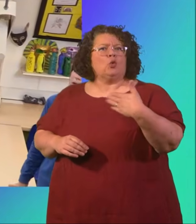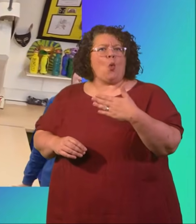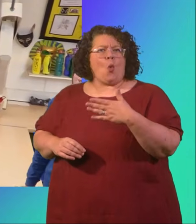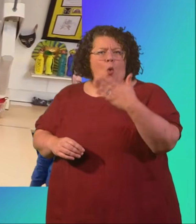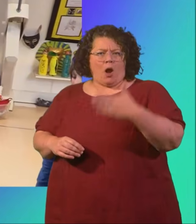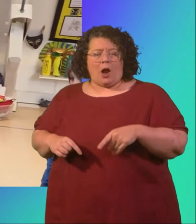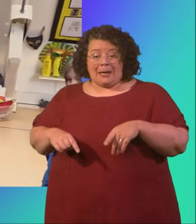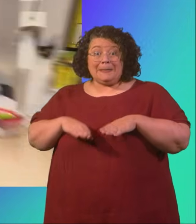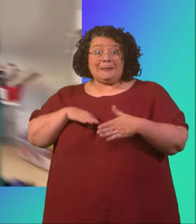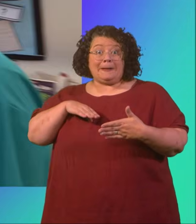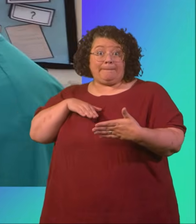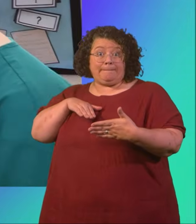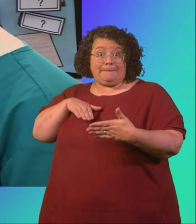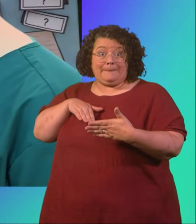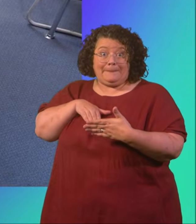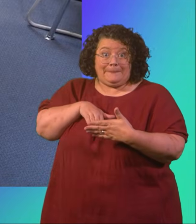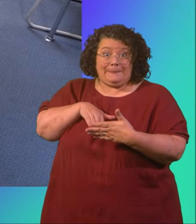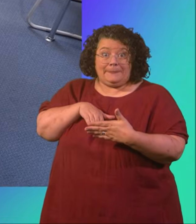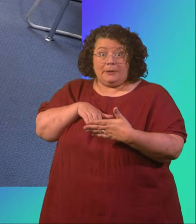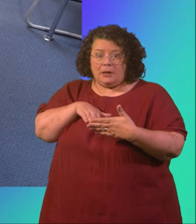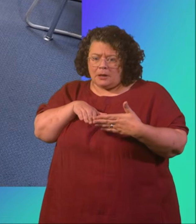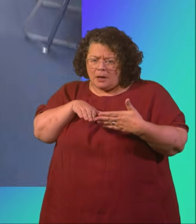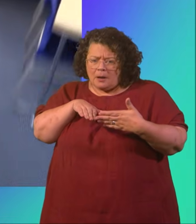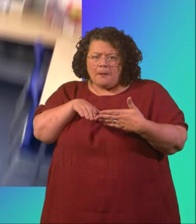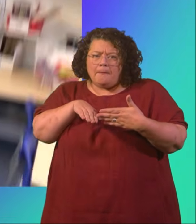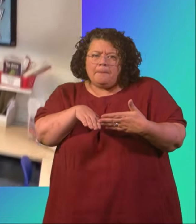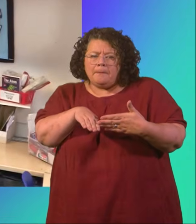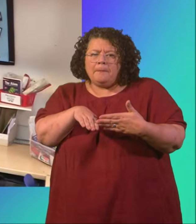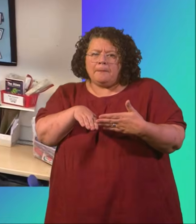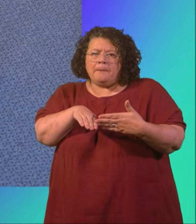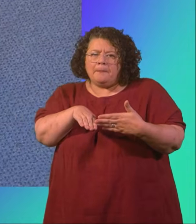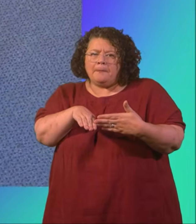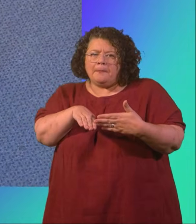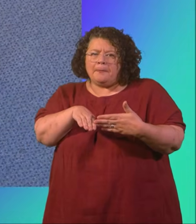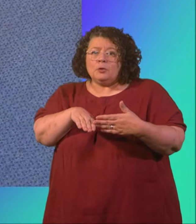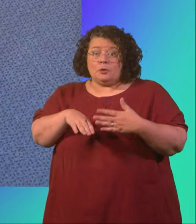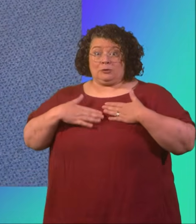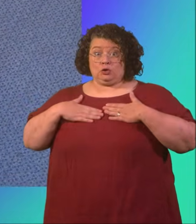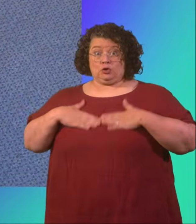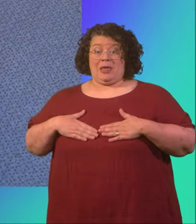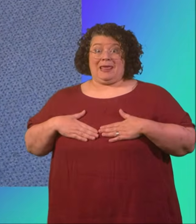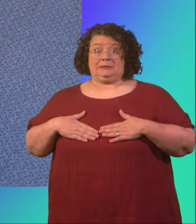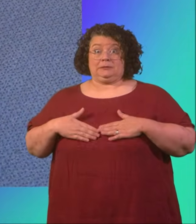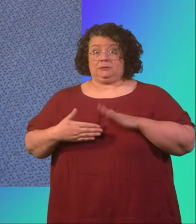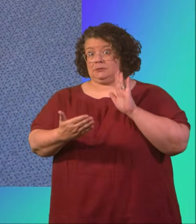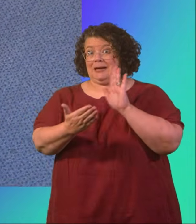tips of your toes very slightly beyond the door. Just stand so your whole chest is against the door. And